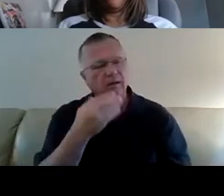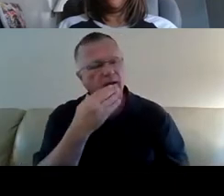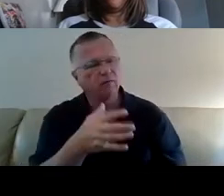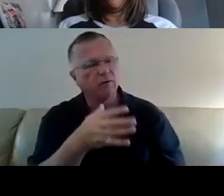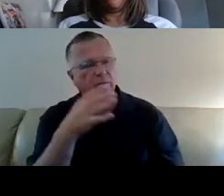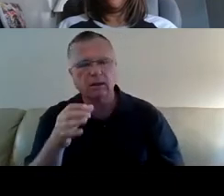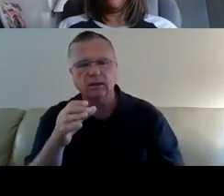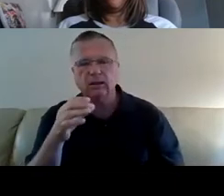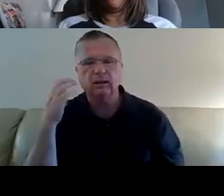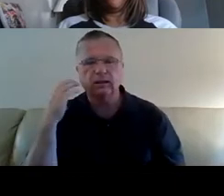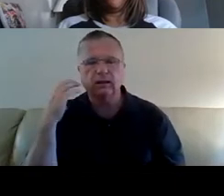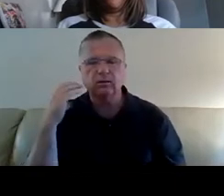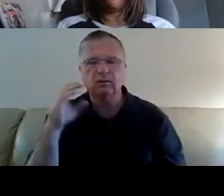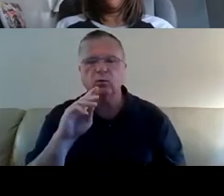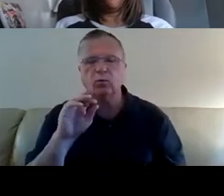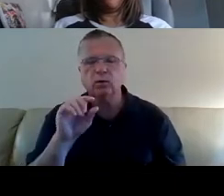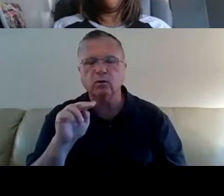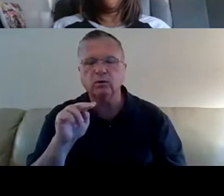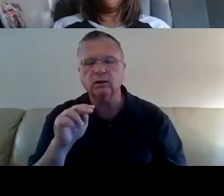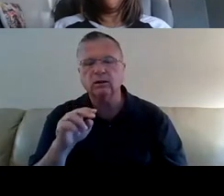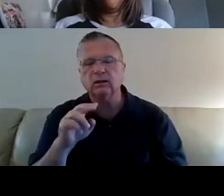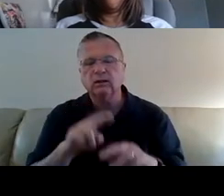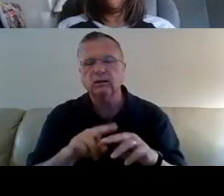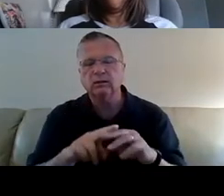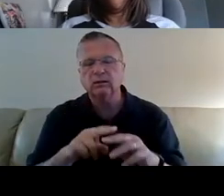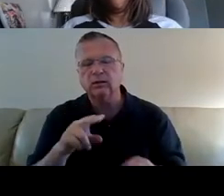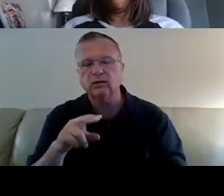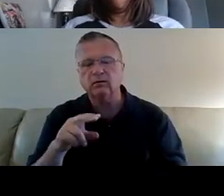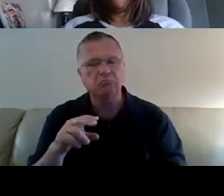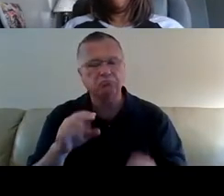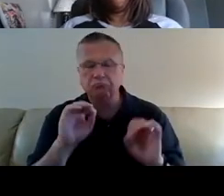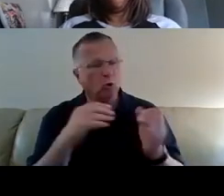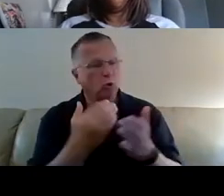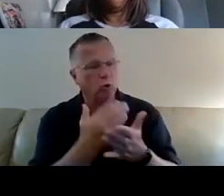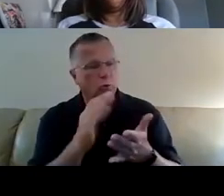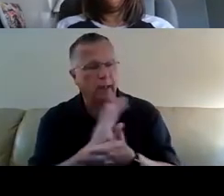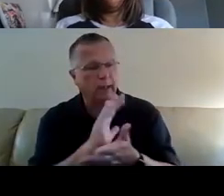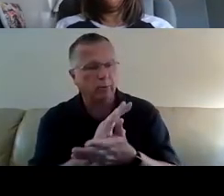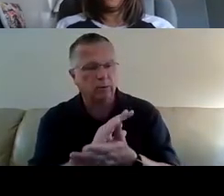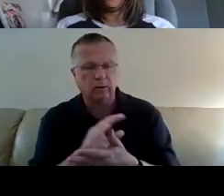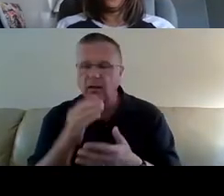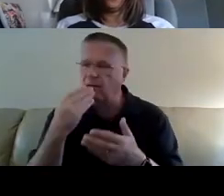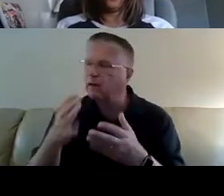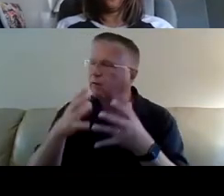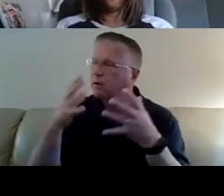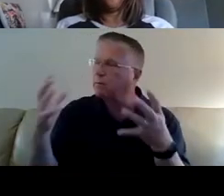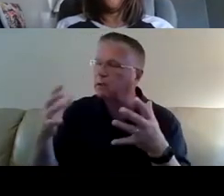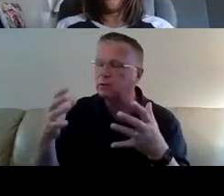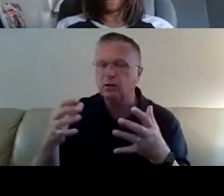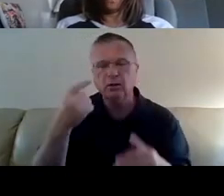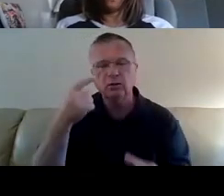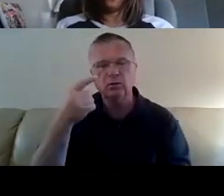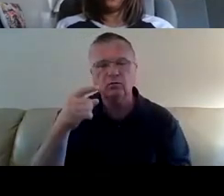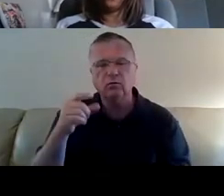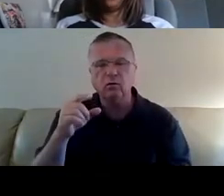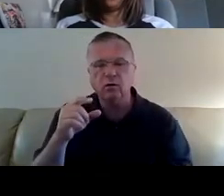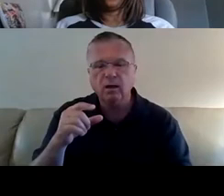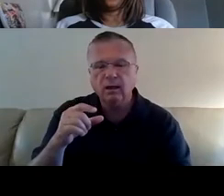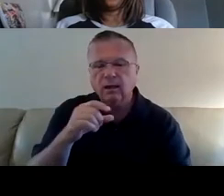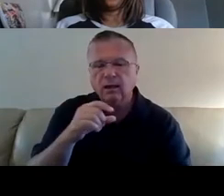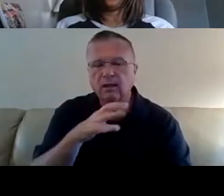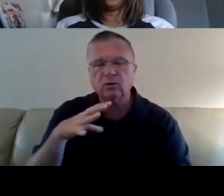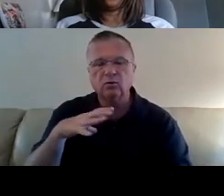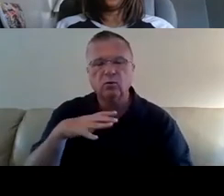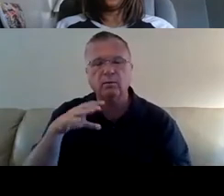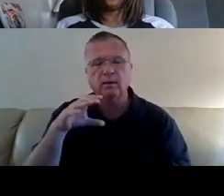Land Use and Economic Development. No new papers, Mr. President. Thank you very much. On behalf of Councilwoman Kel Smith, we